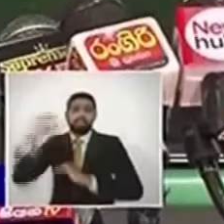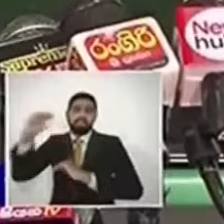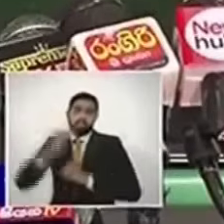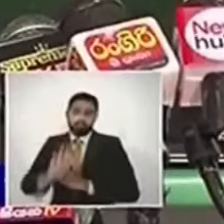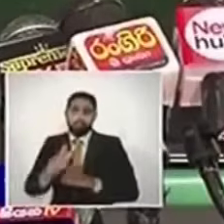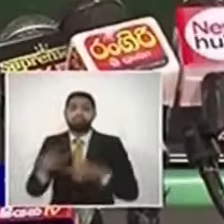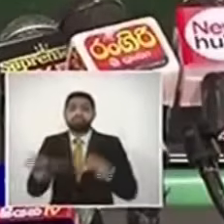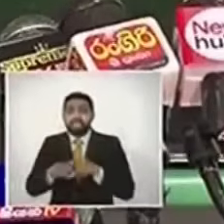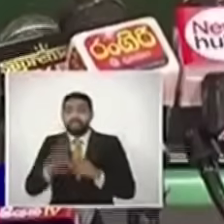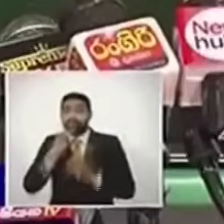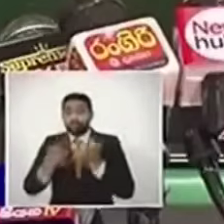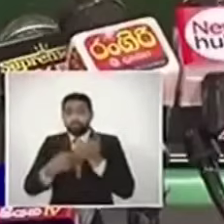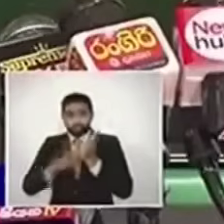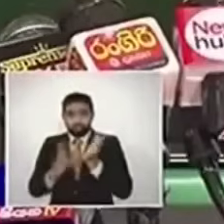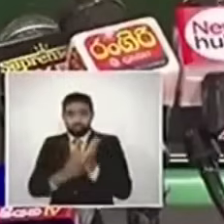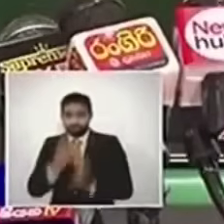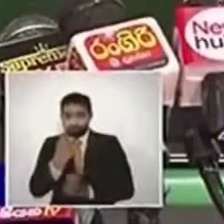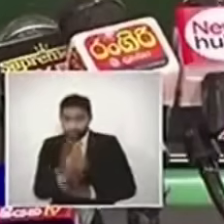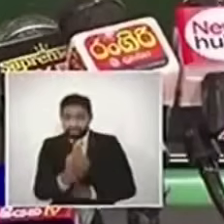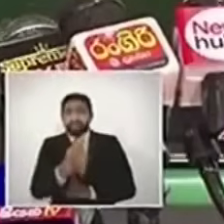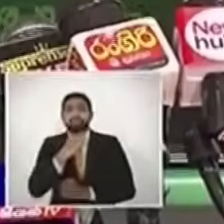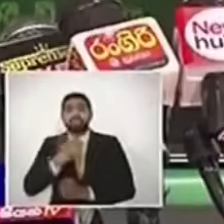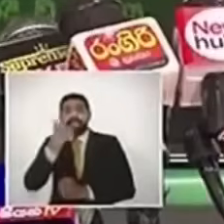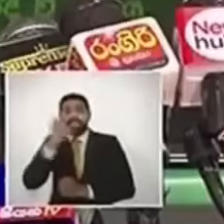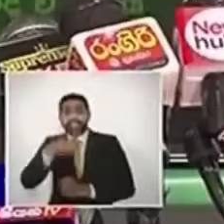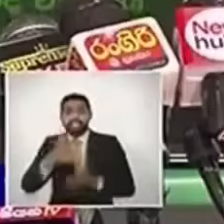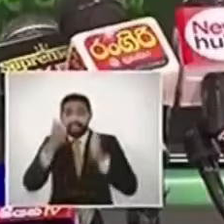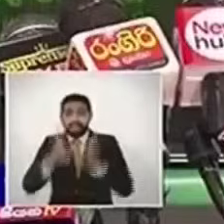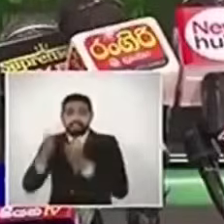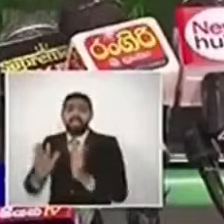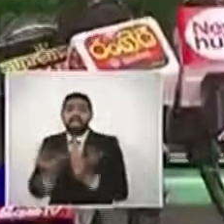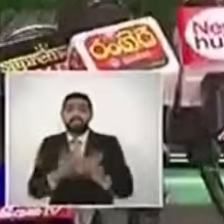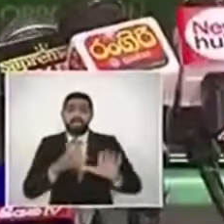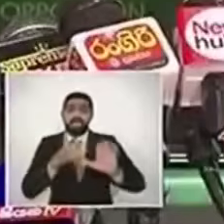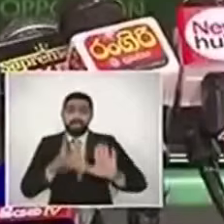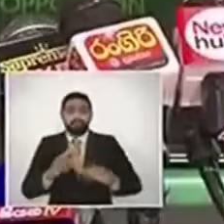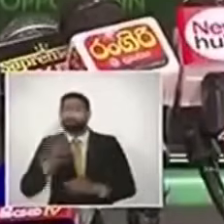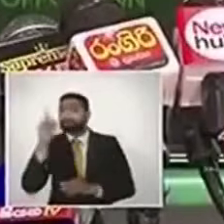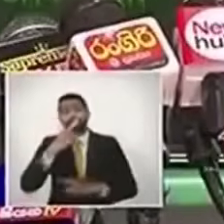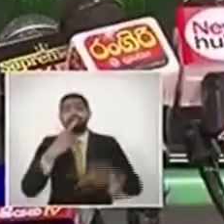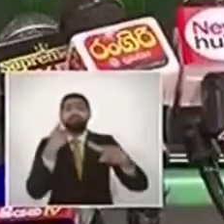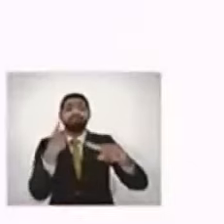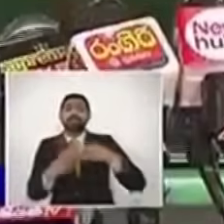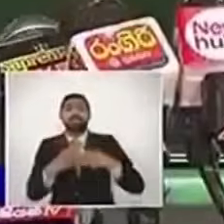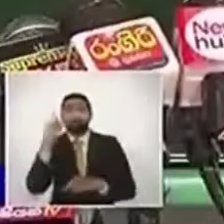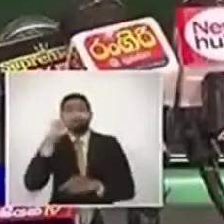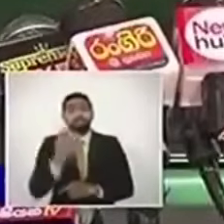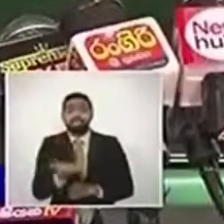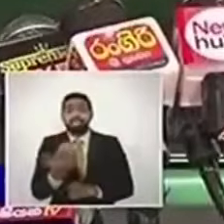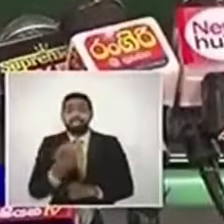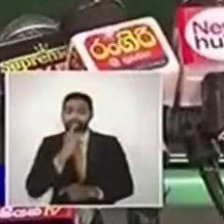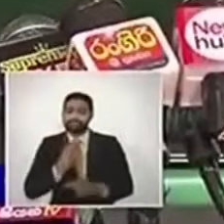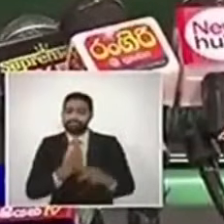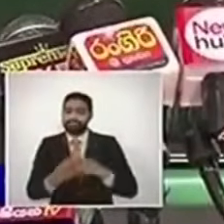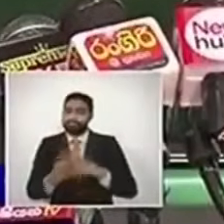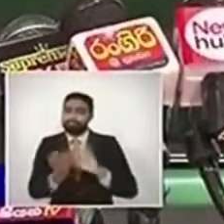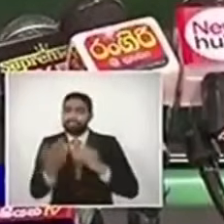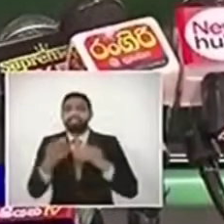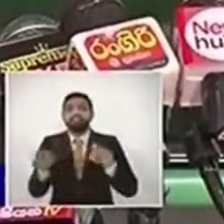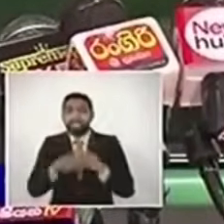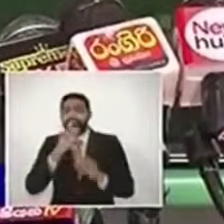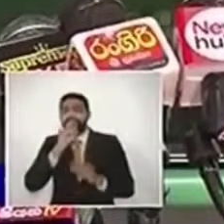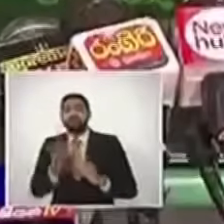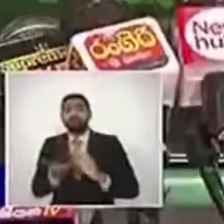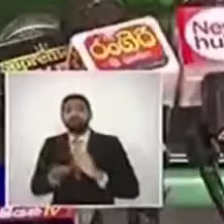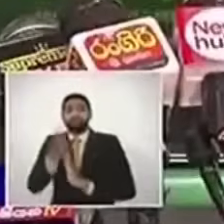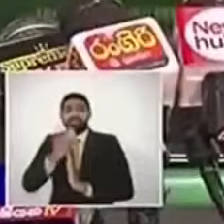Dear parents and children, please calculate this and look at the price. If this is imported at a price $15 higher, the import of